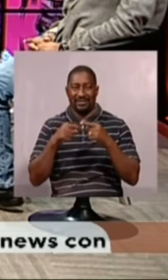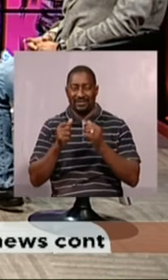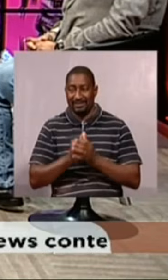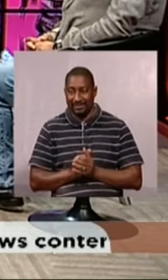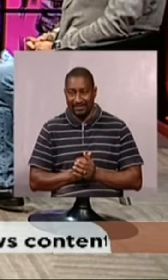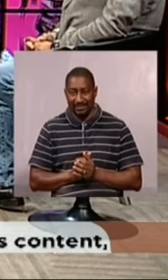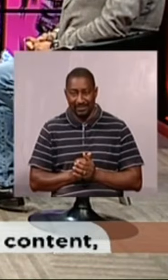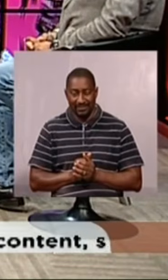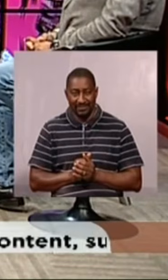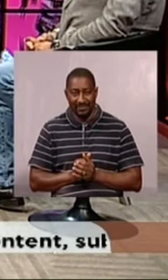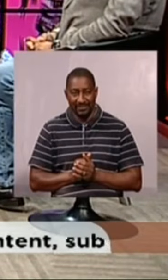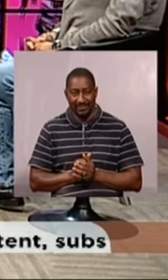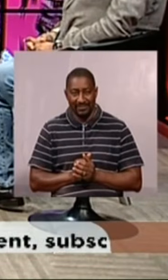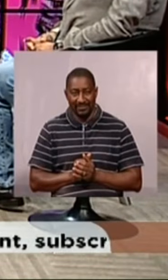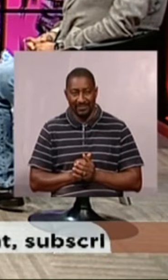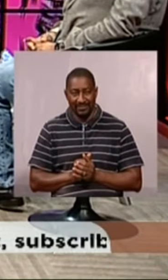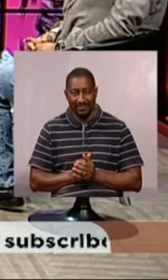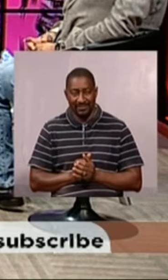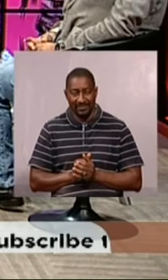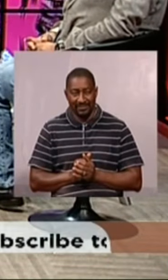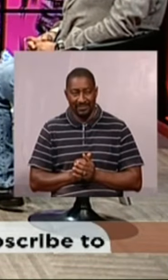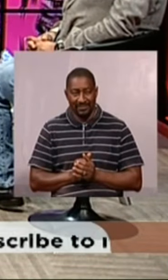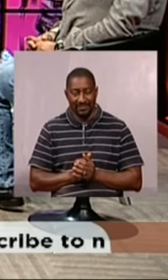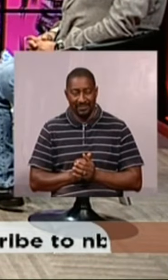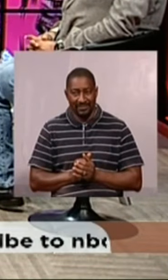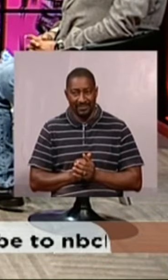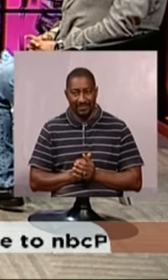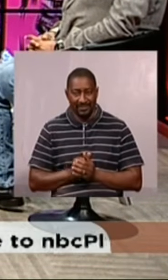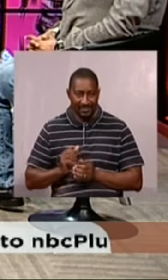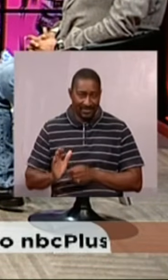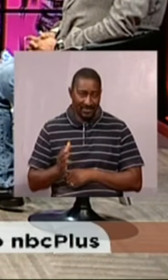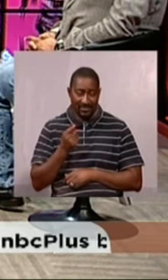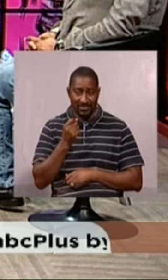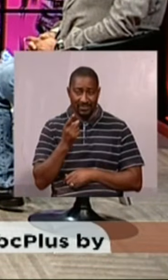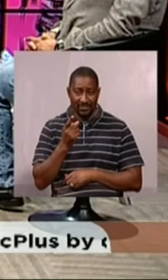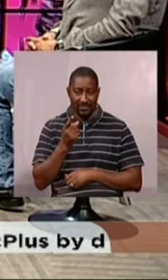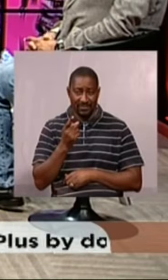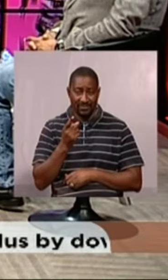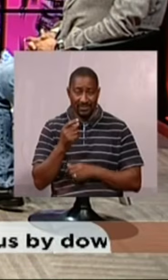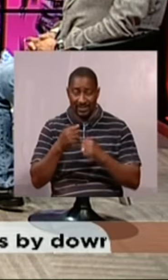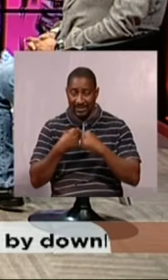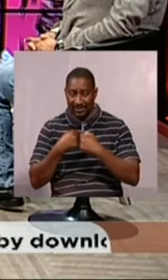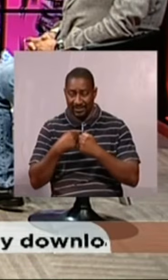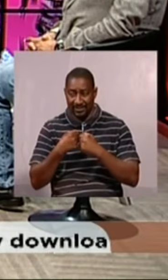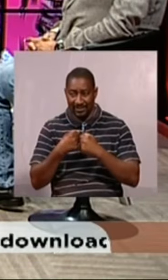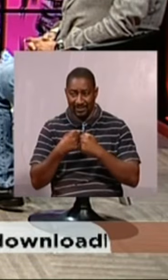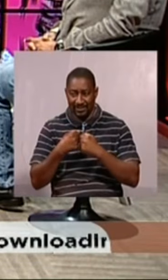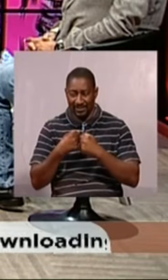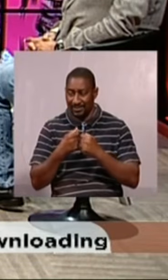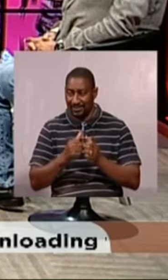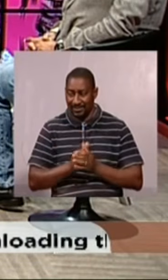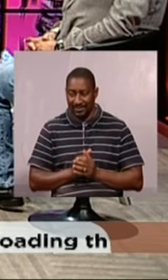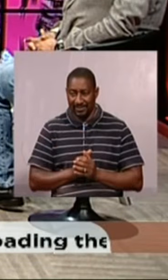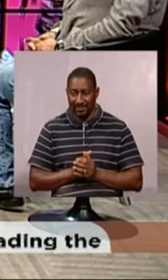Jonathan. In fact, I just say thank you to you and thank you to the viewers as well. All I want to do is just to throw a challenge to the